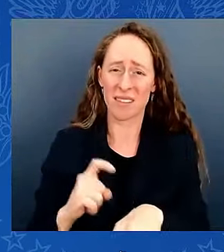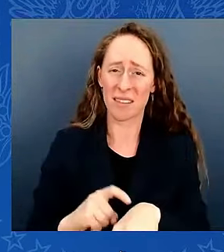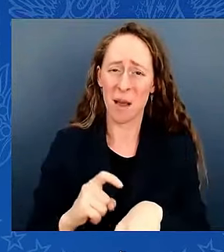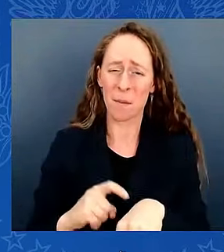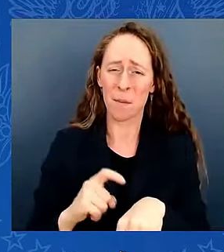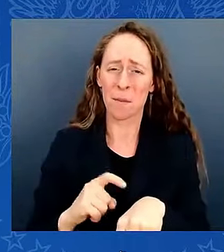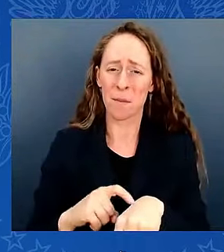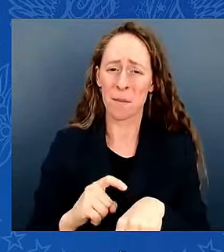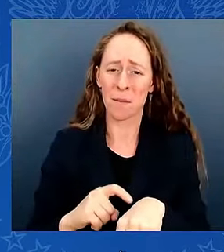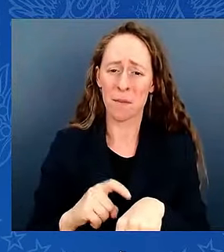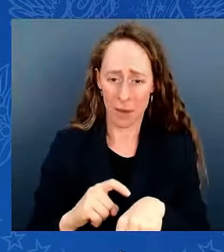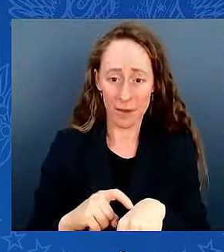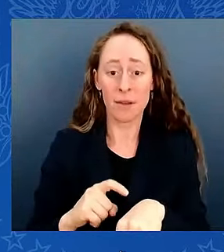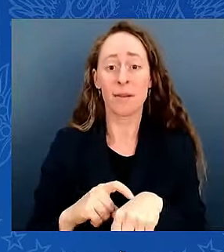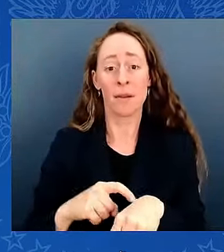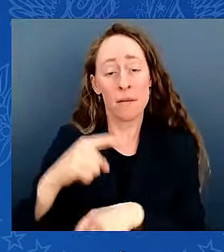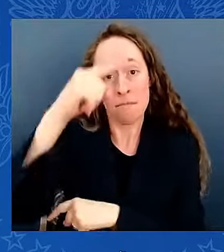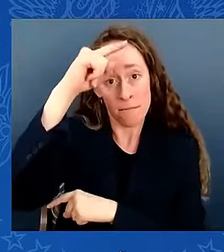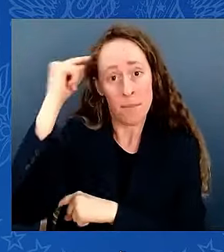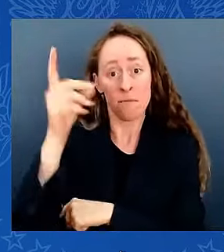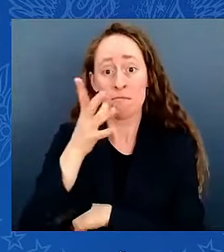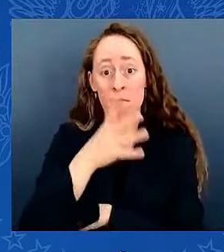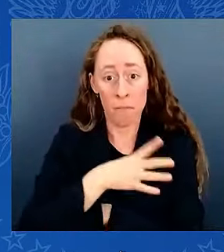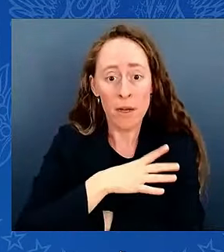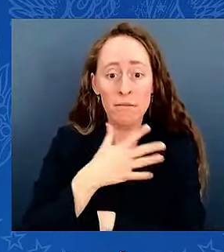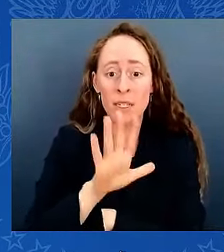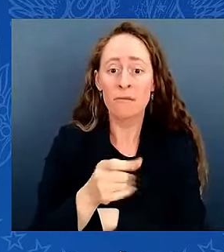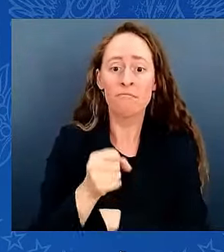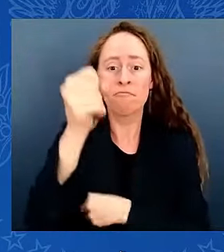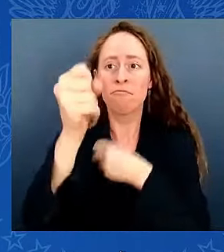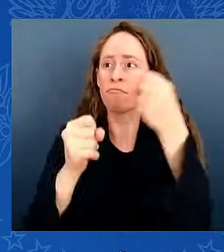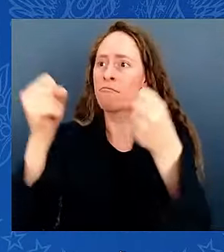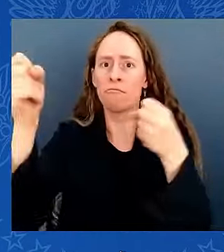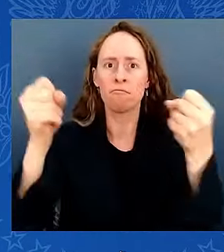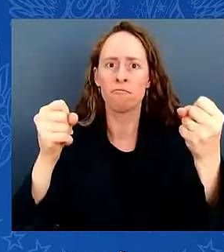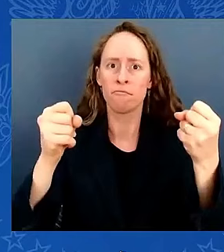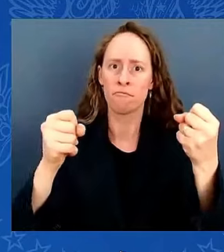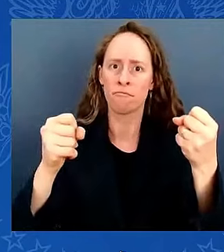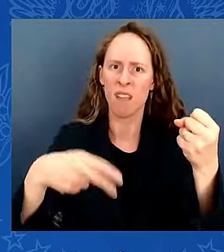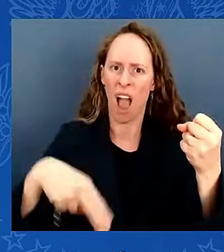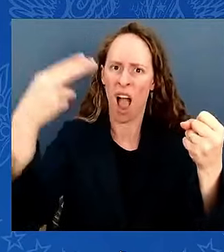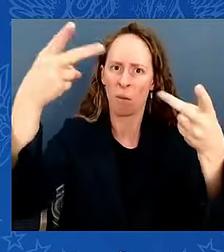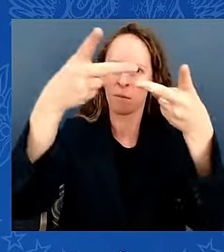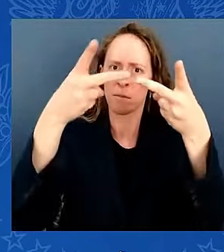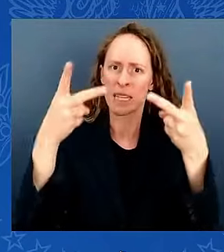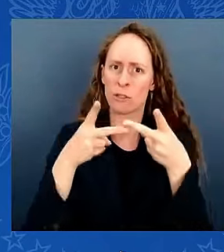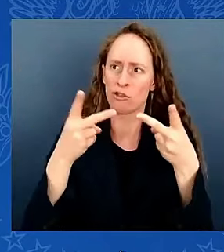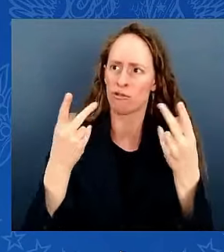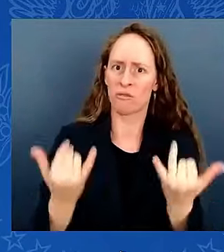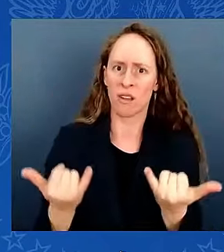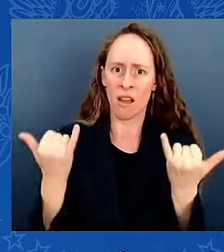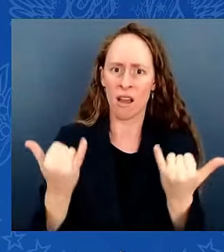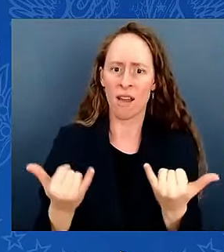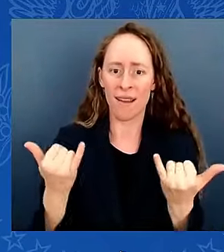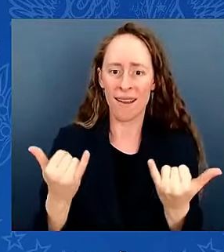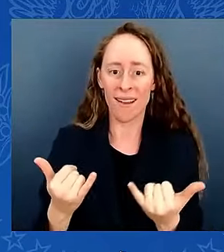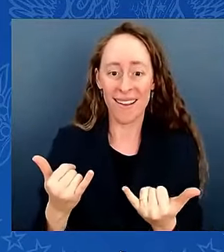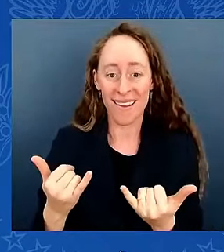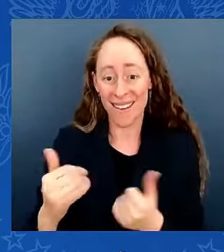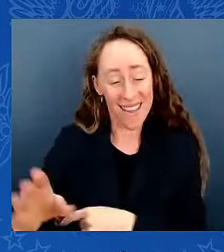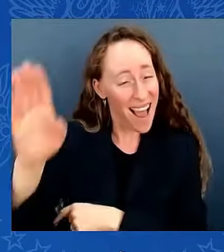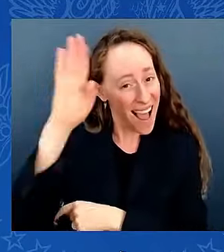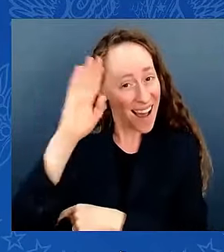of the highest offices in the land. Hello, Madam Vice President. Hello, Madam Supreme Court